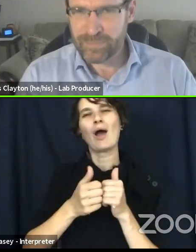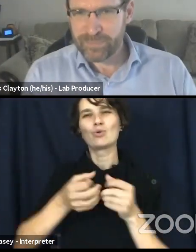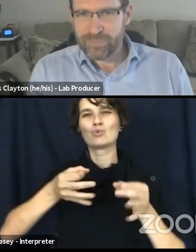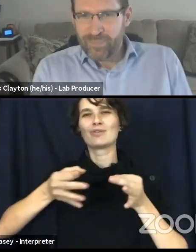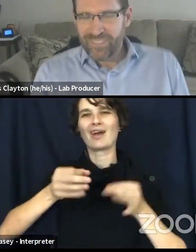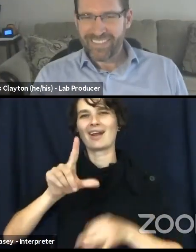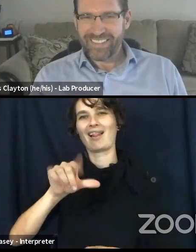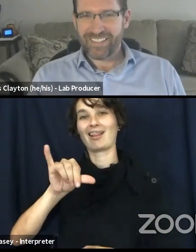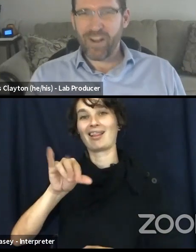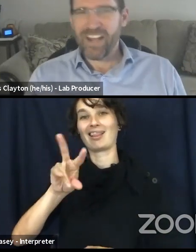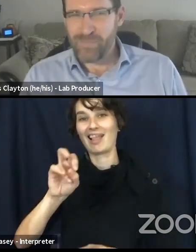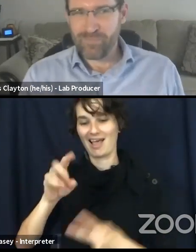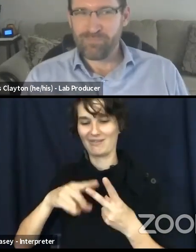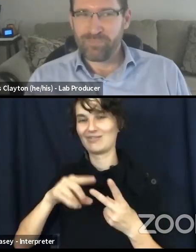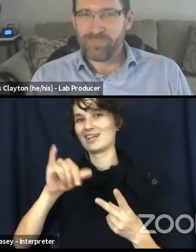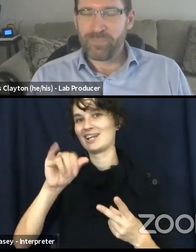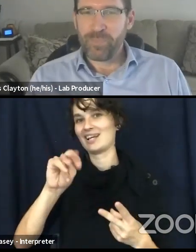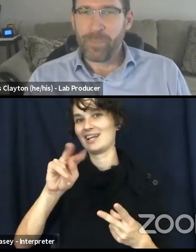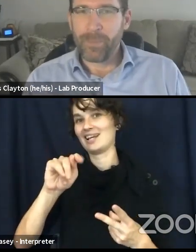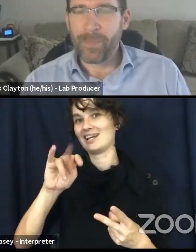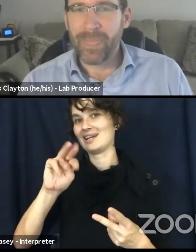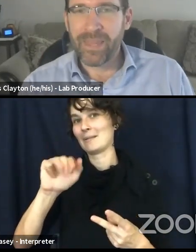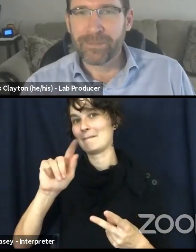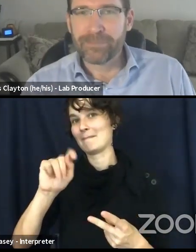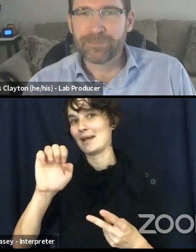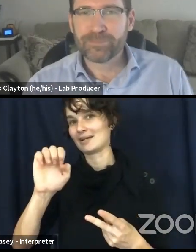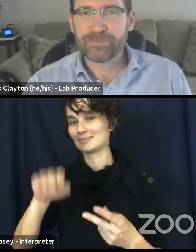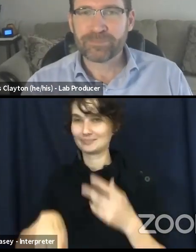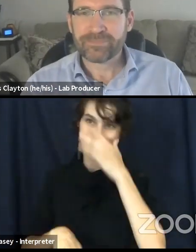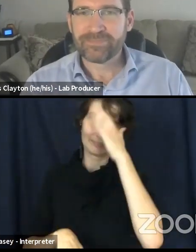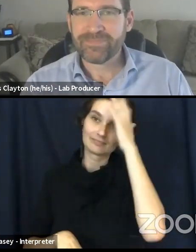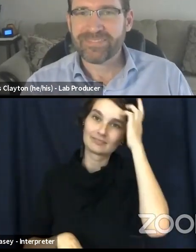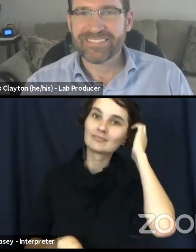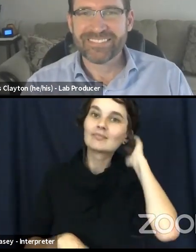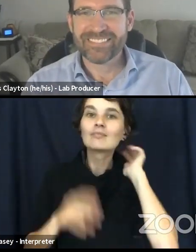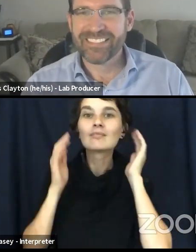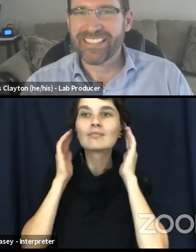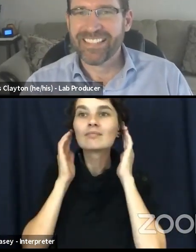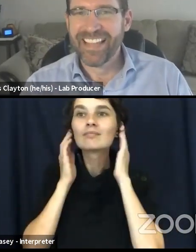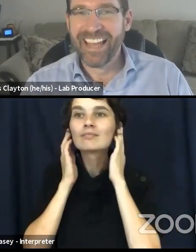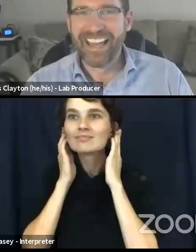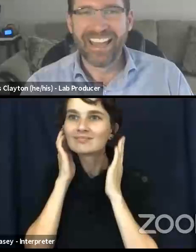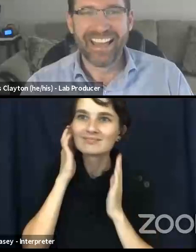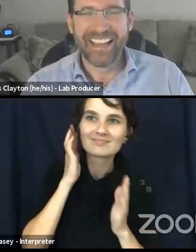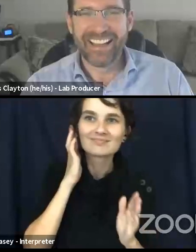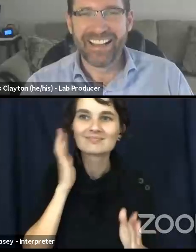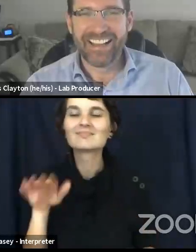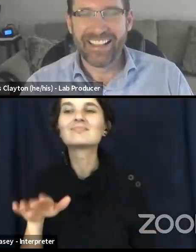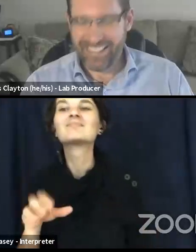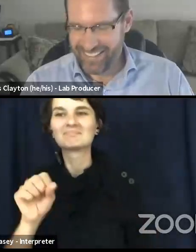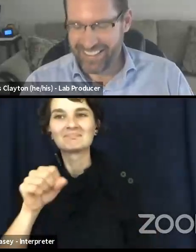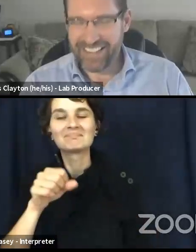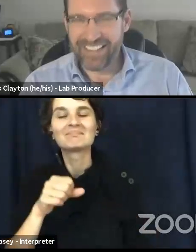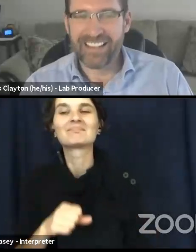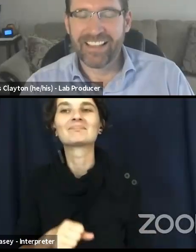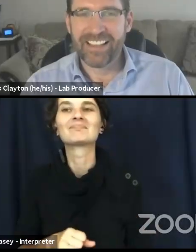intimate right now? Yeah, Scarlett, I mean, go ahead. Scarlett was saying a lot about like